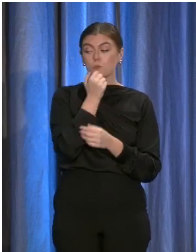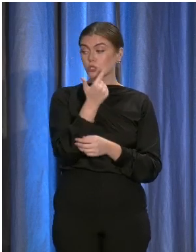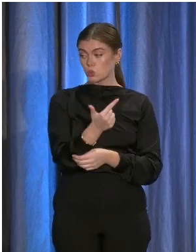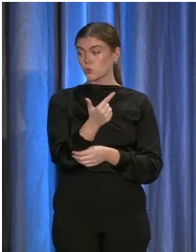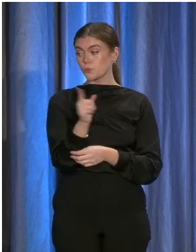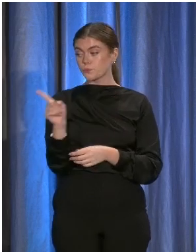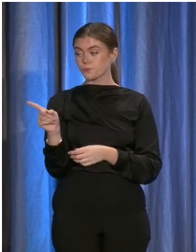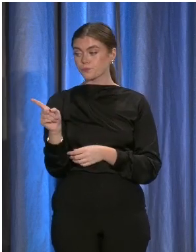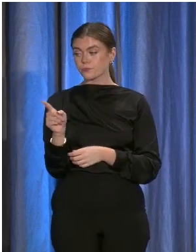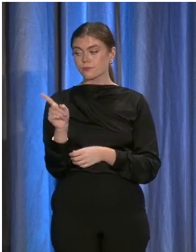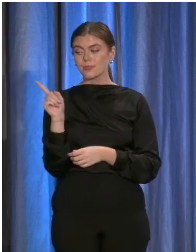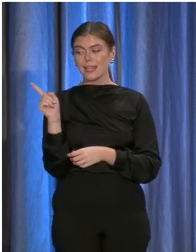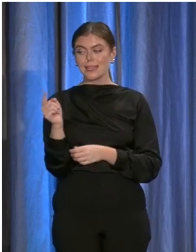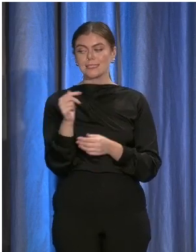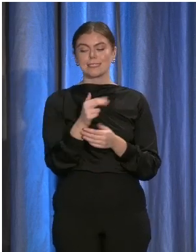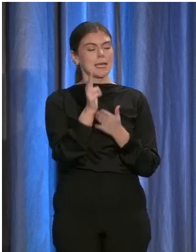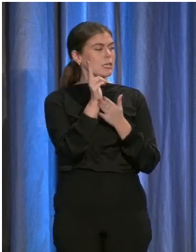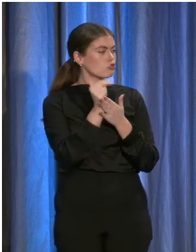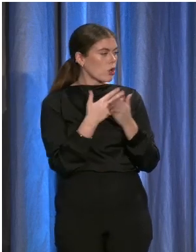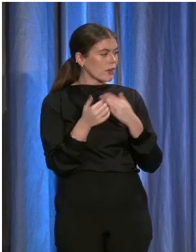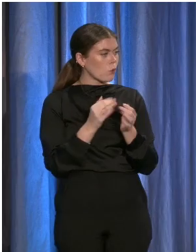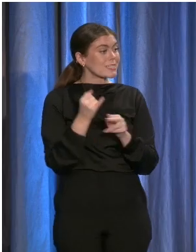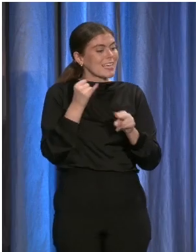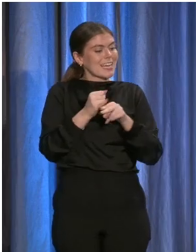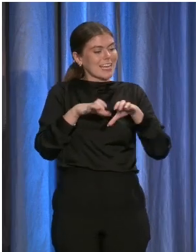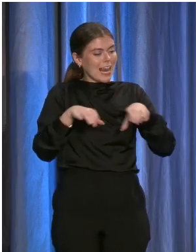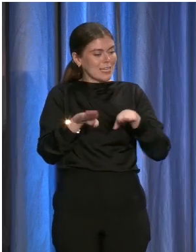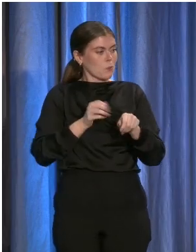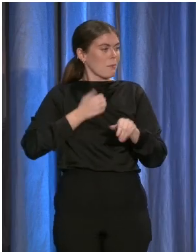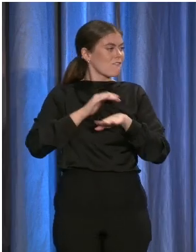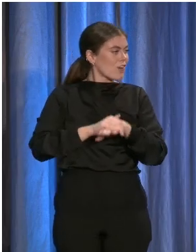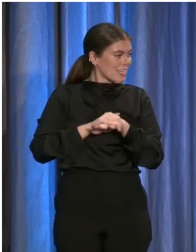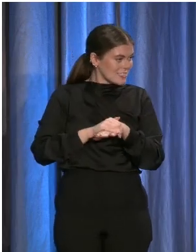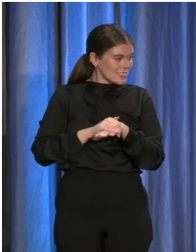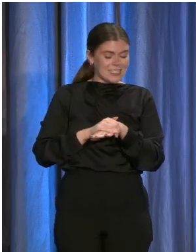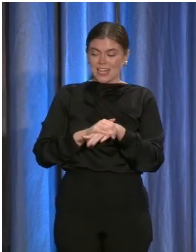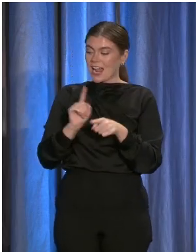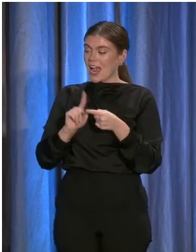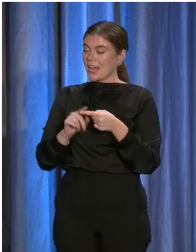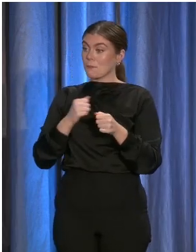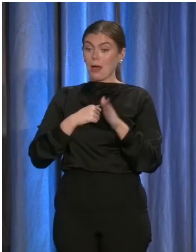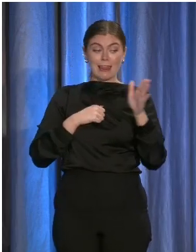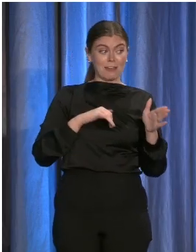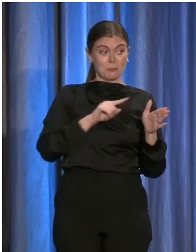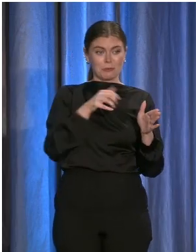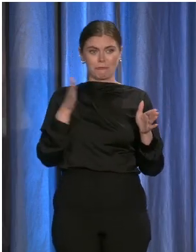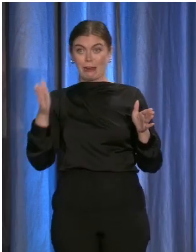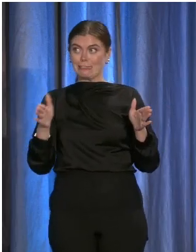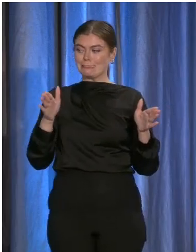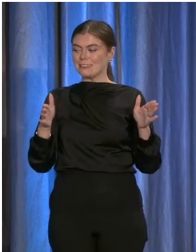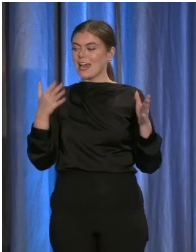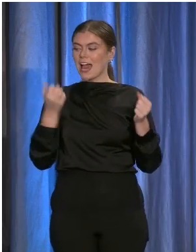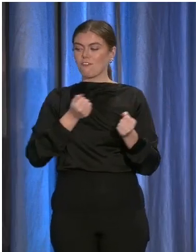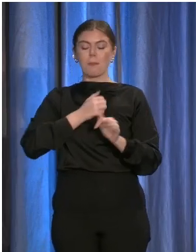that's in class with my friends, and up at my left, possibly your right, is my